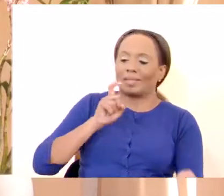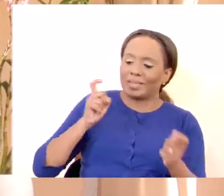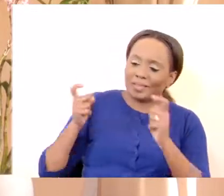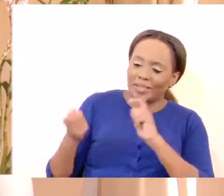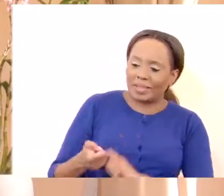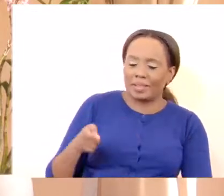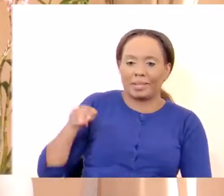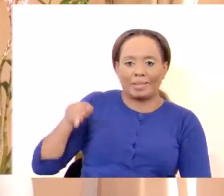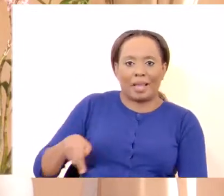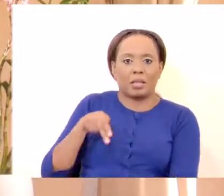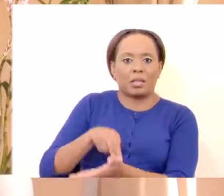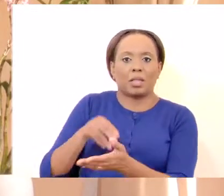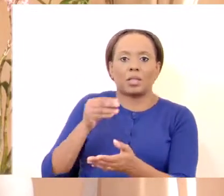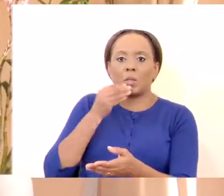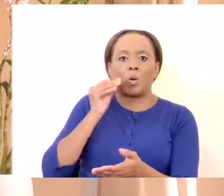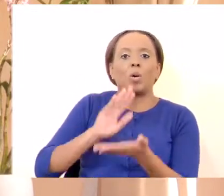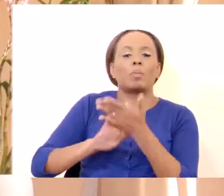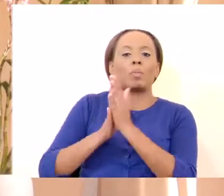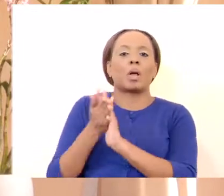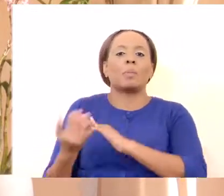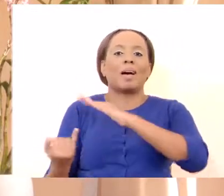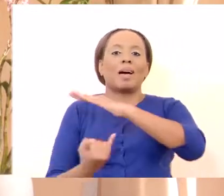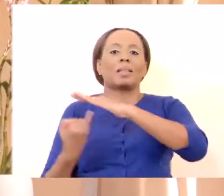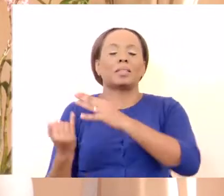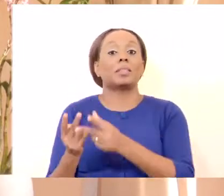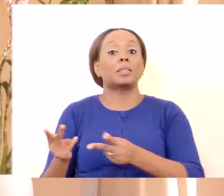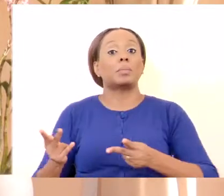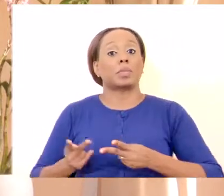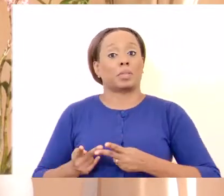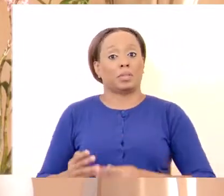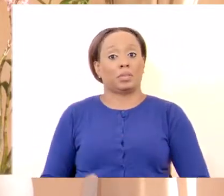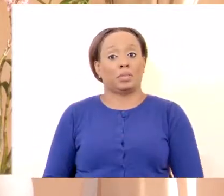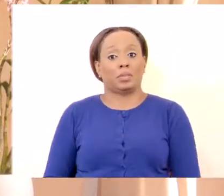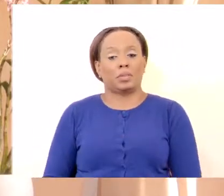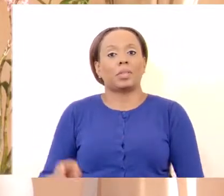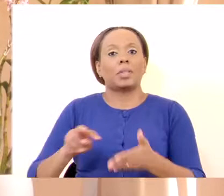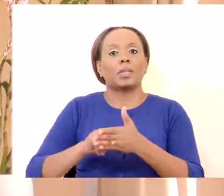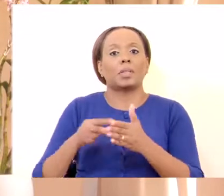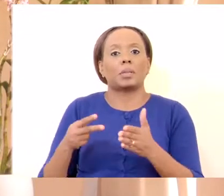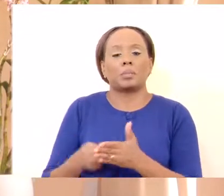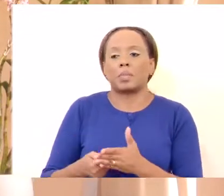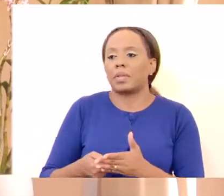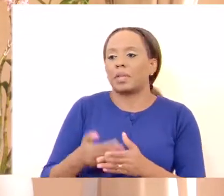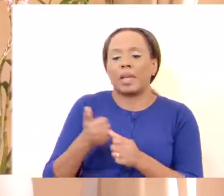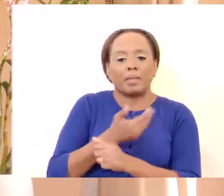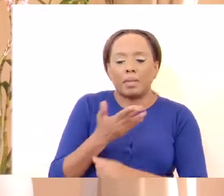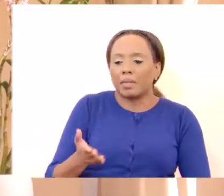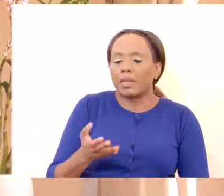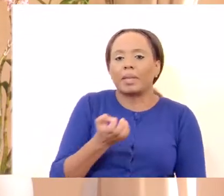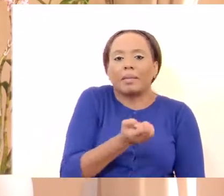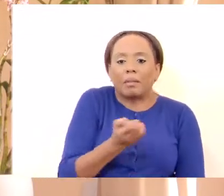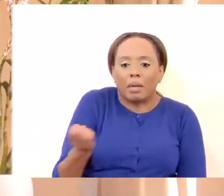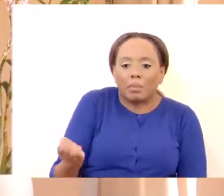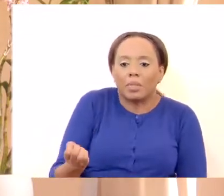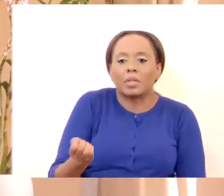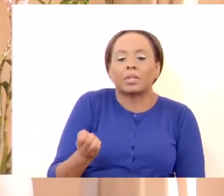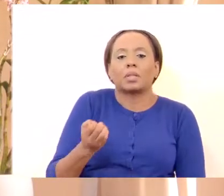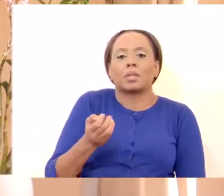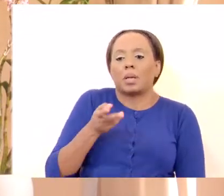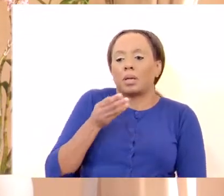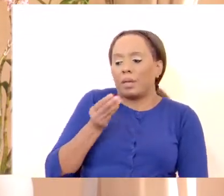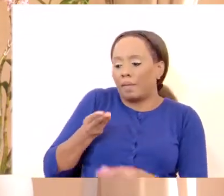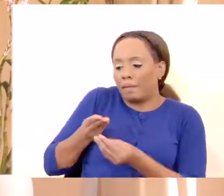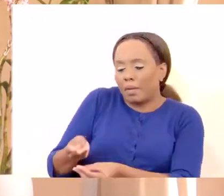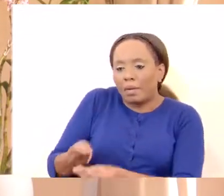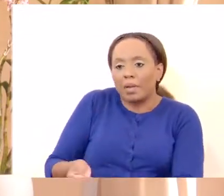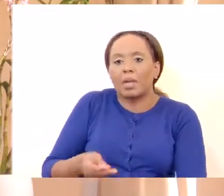isolation facility, meaning that the resources for the facility in terms of PPE, equipment, feeding,